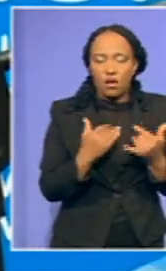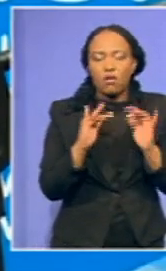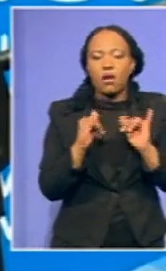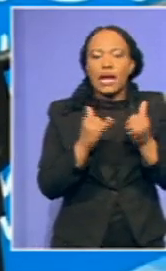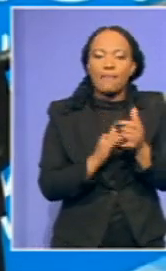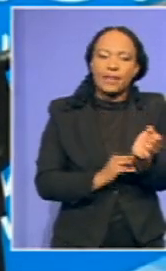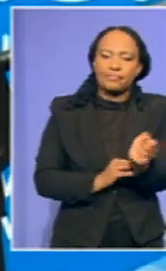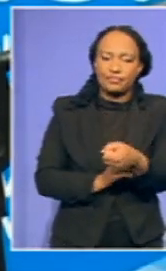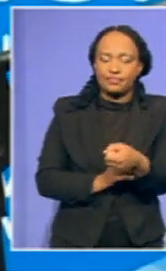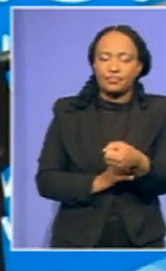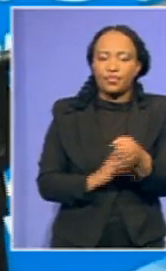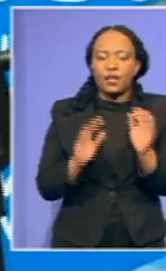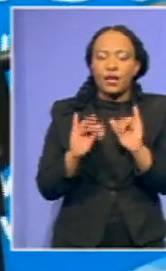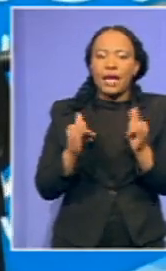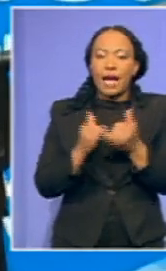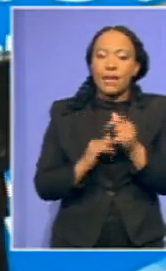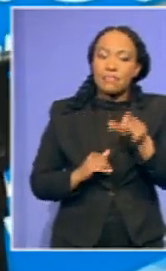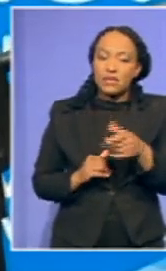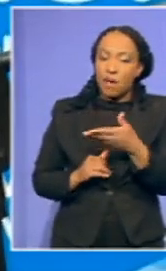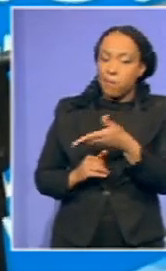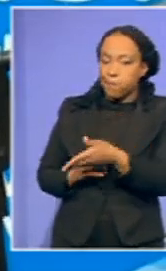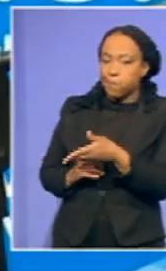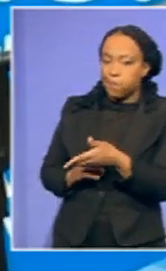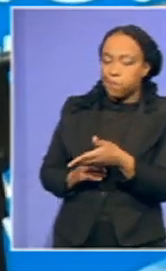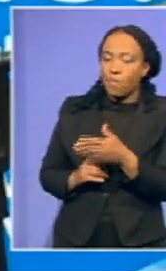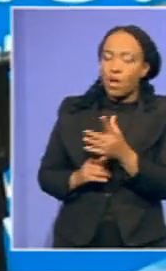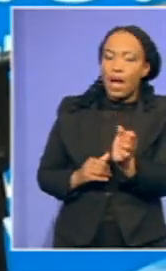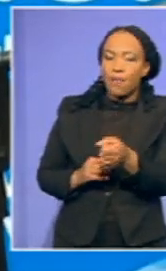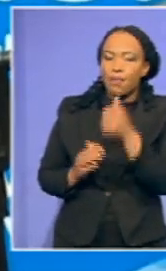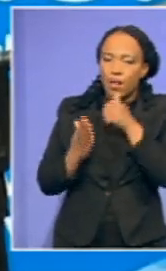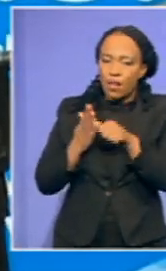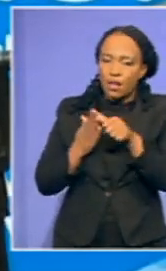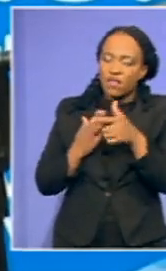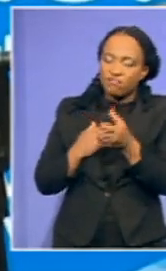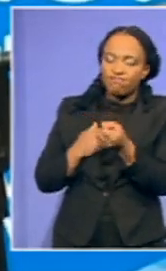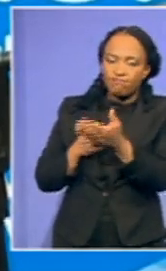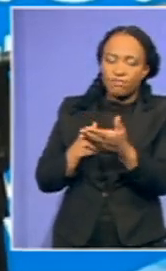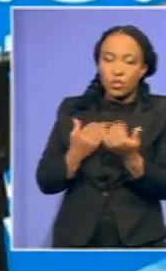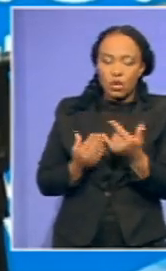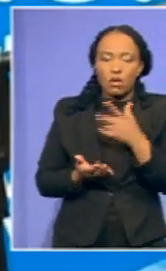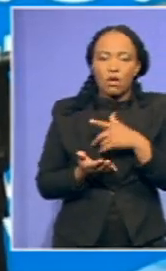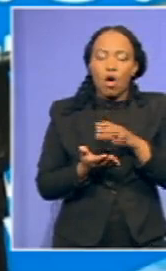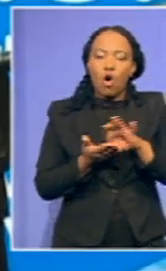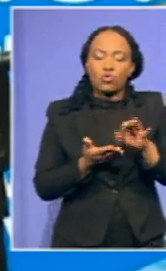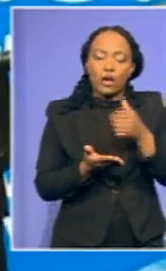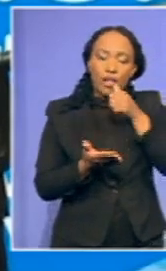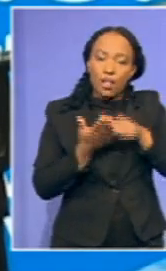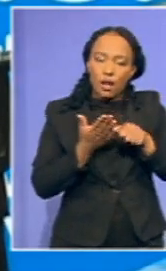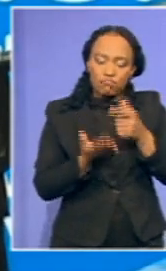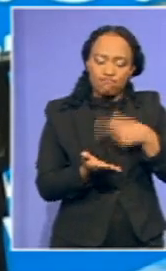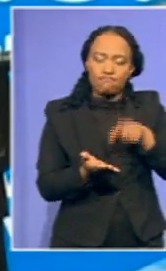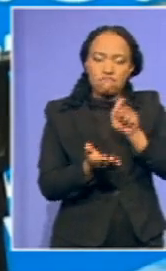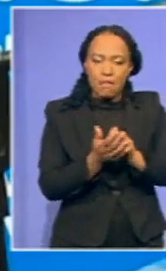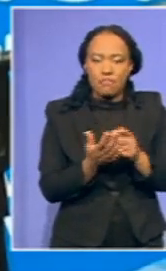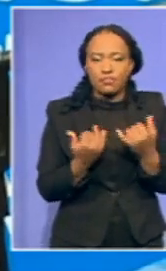contractor is in the room today, and they have been given an appointment letter. They will be signing a contract today. What does it mean